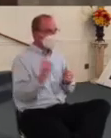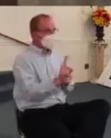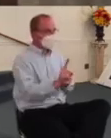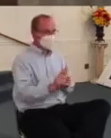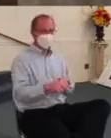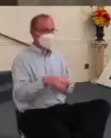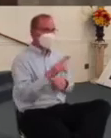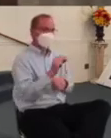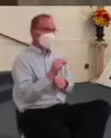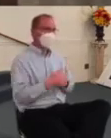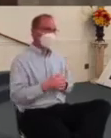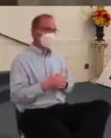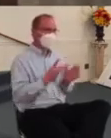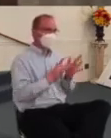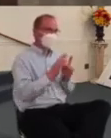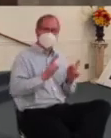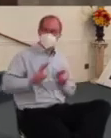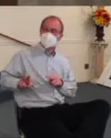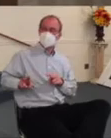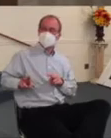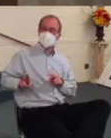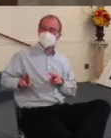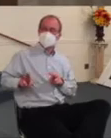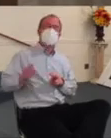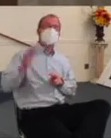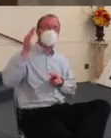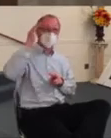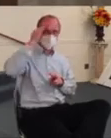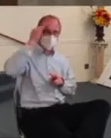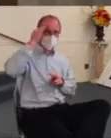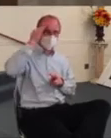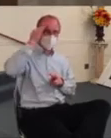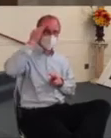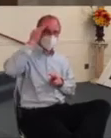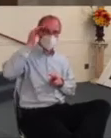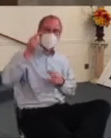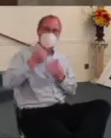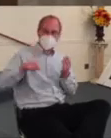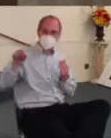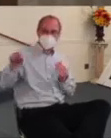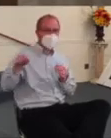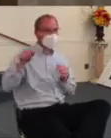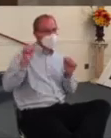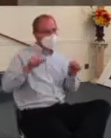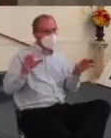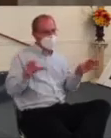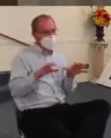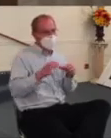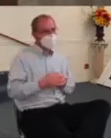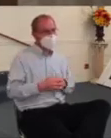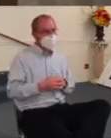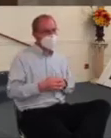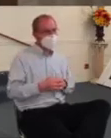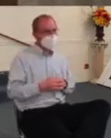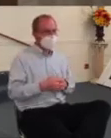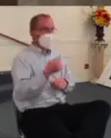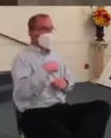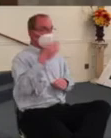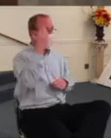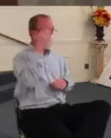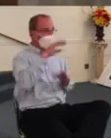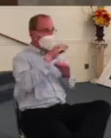he knew that this is what she could do. I don't know how she arrived at this, having